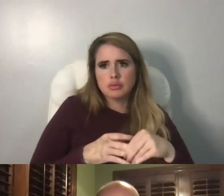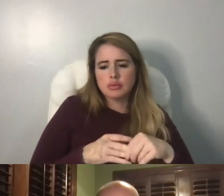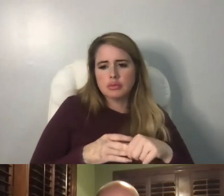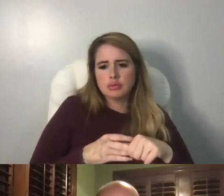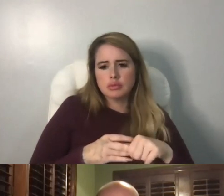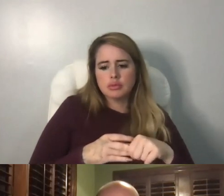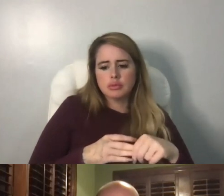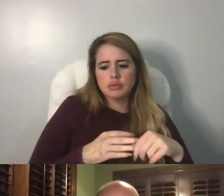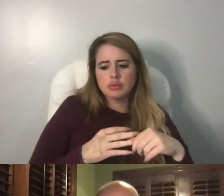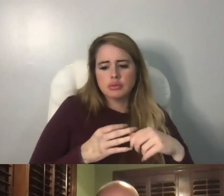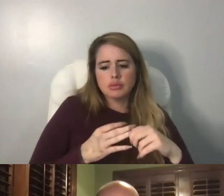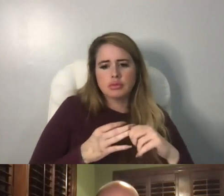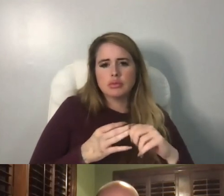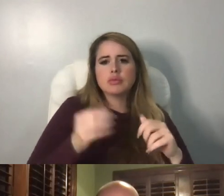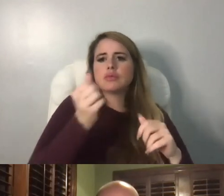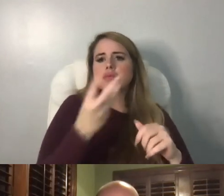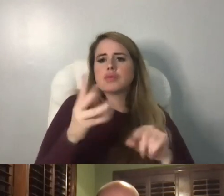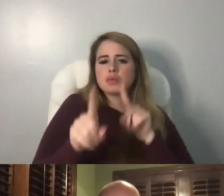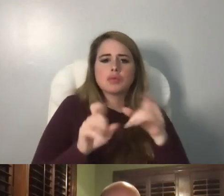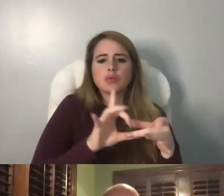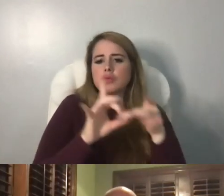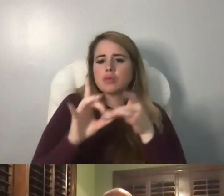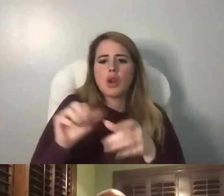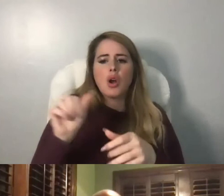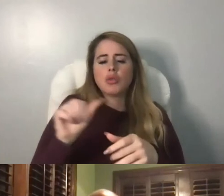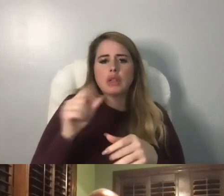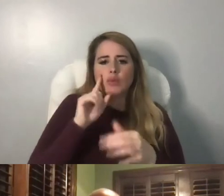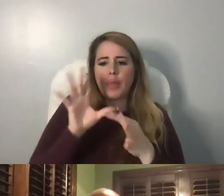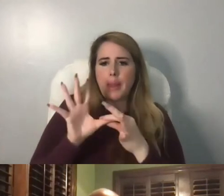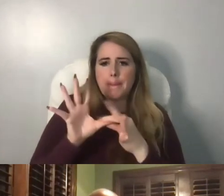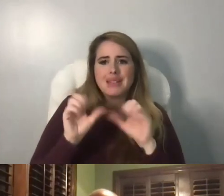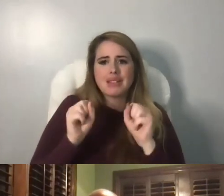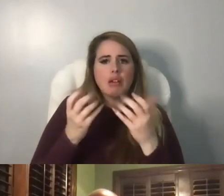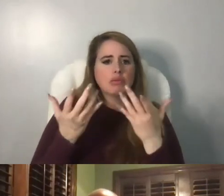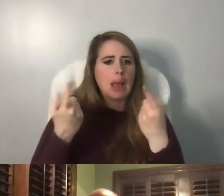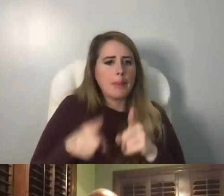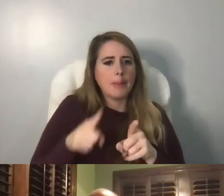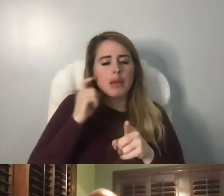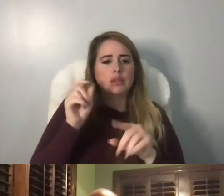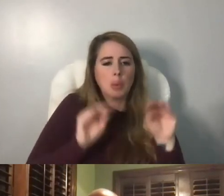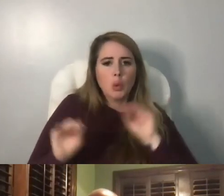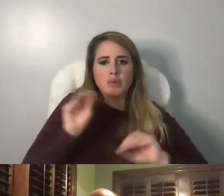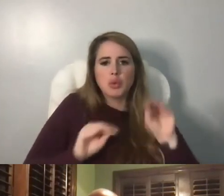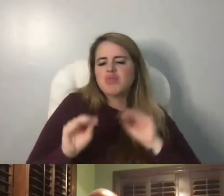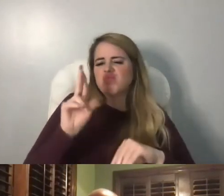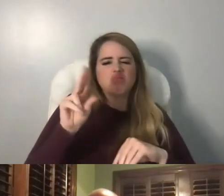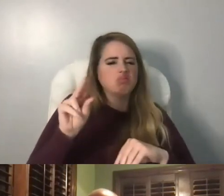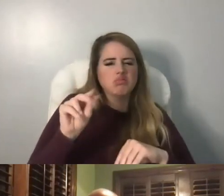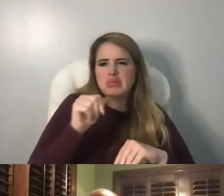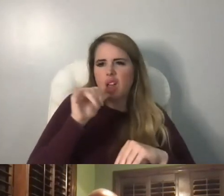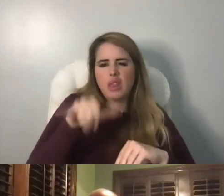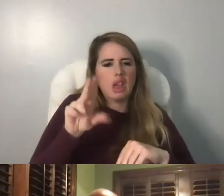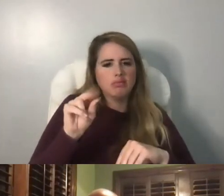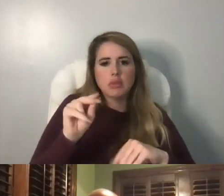So there's a couple of questions about arthritis of the thumb. Can it be the result of repetitive movement? Generally not. It